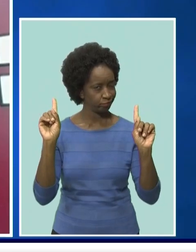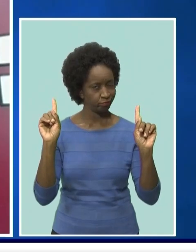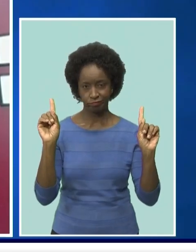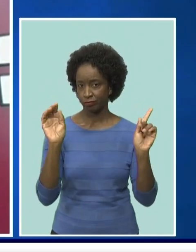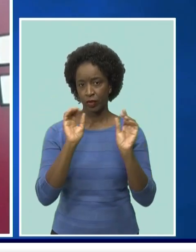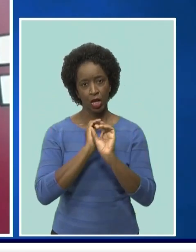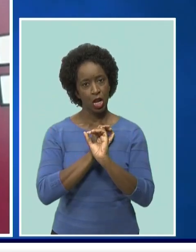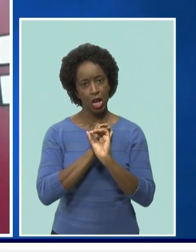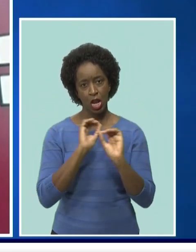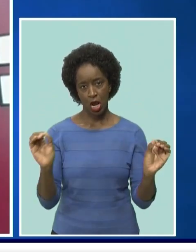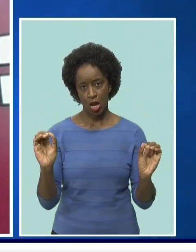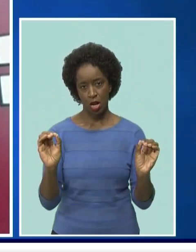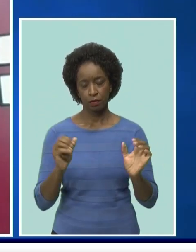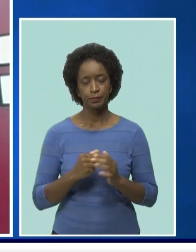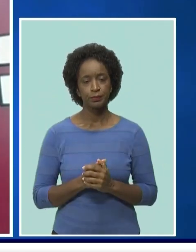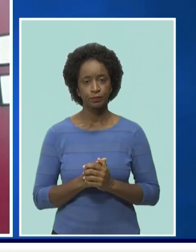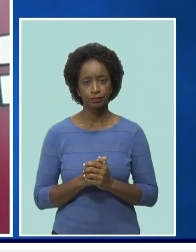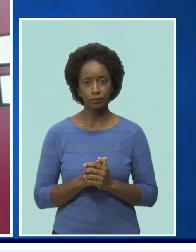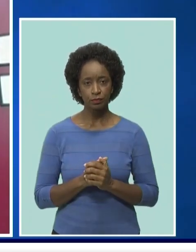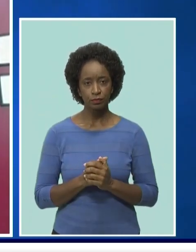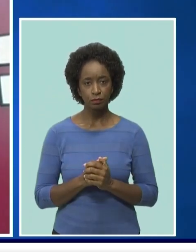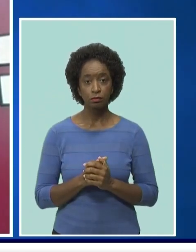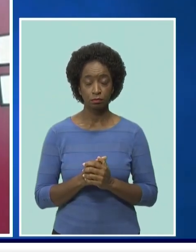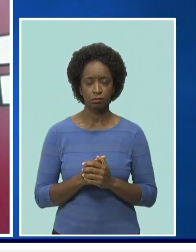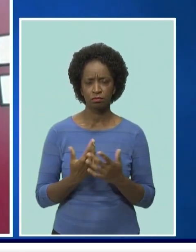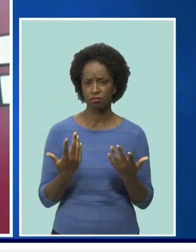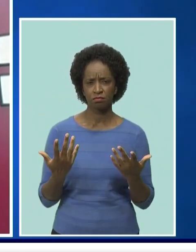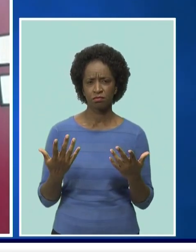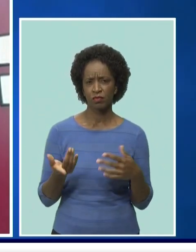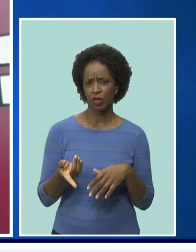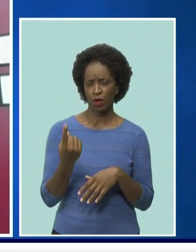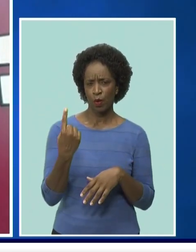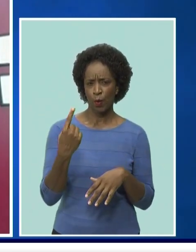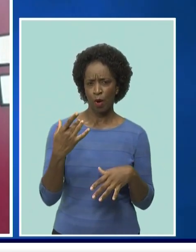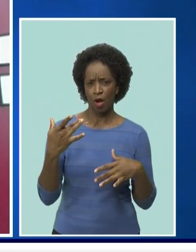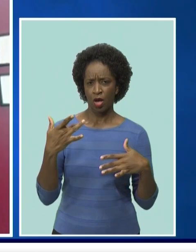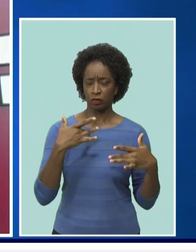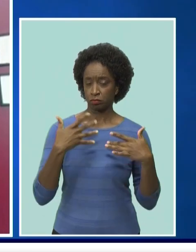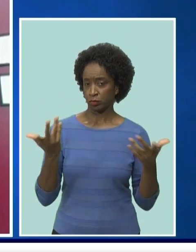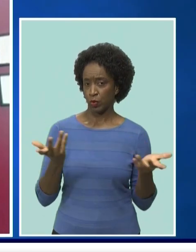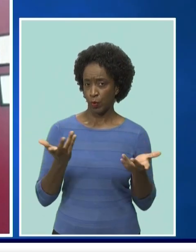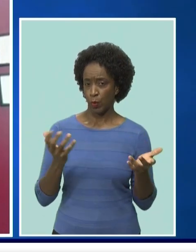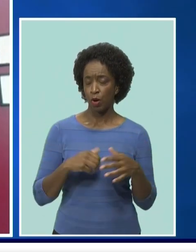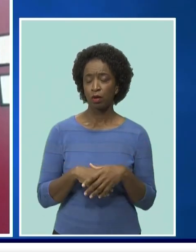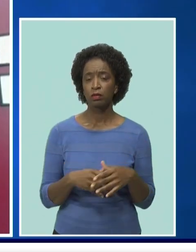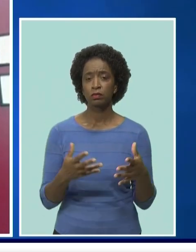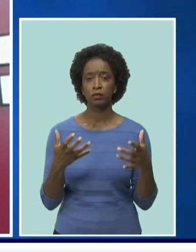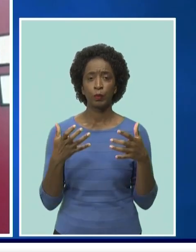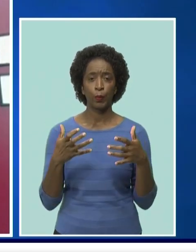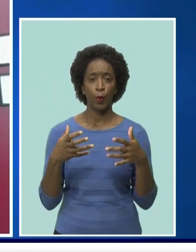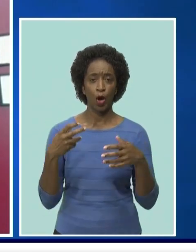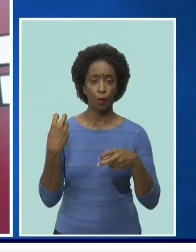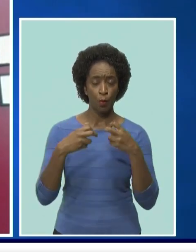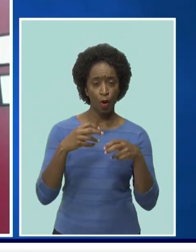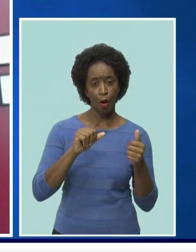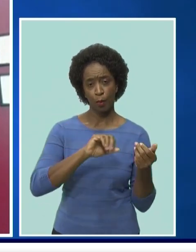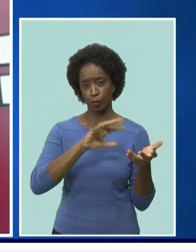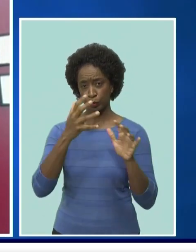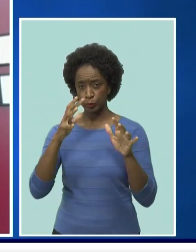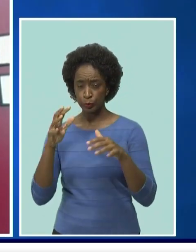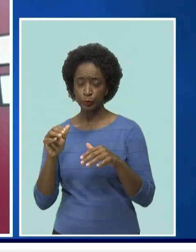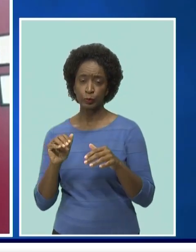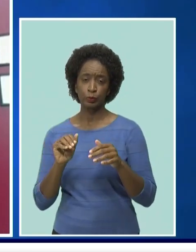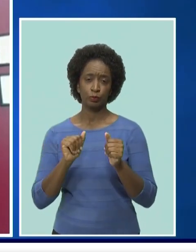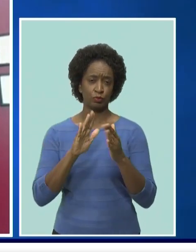realizing those outcomes. So the first issue was around mitigation, cutting back the global emissions of